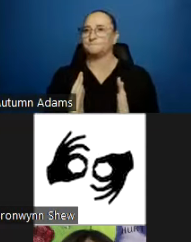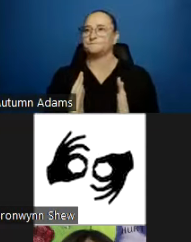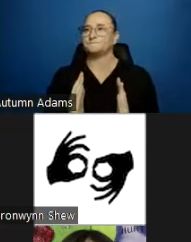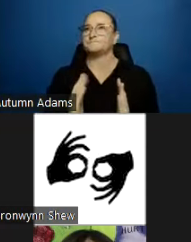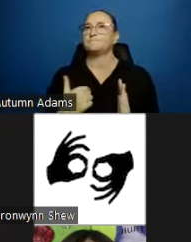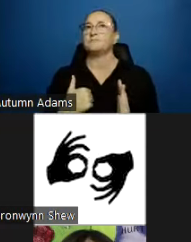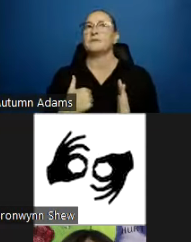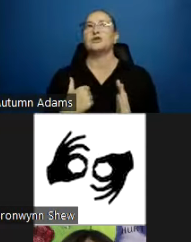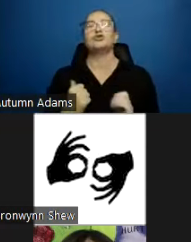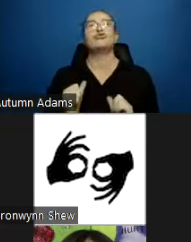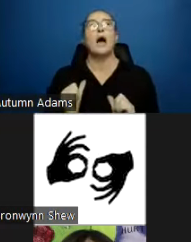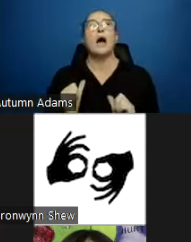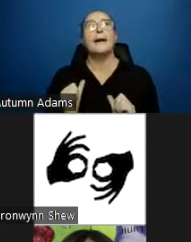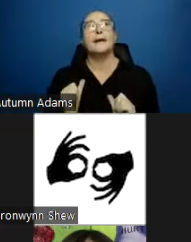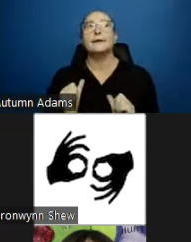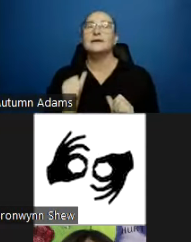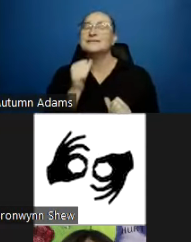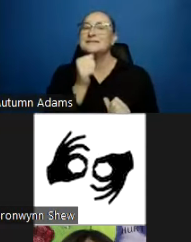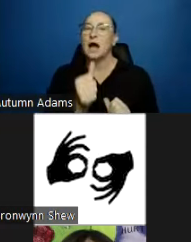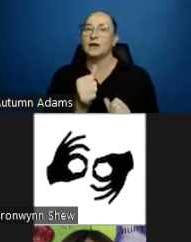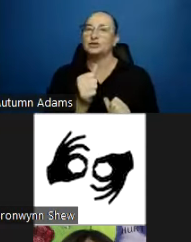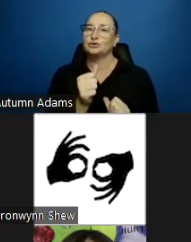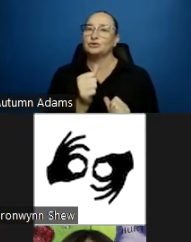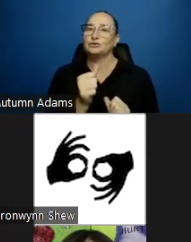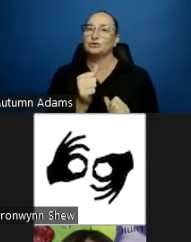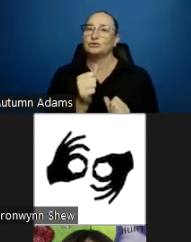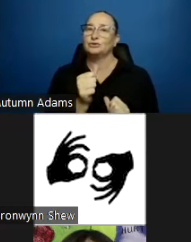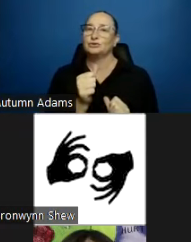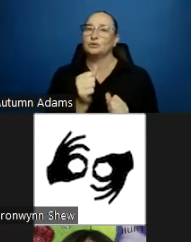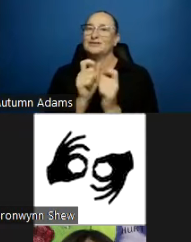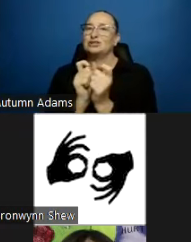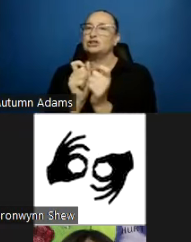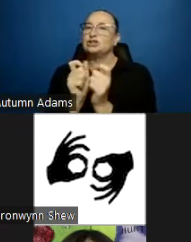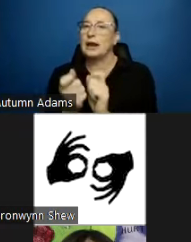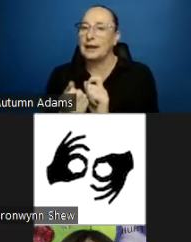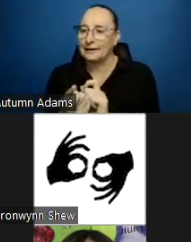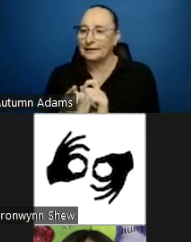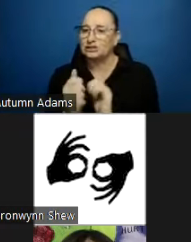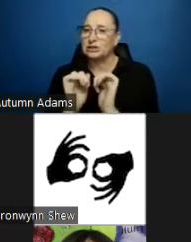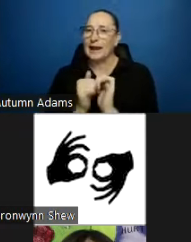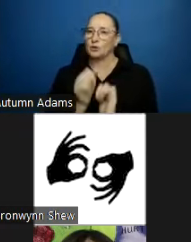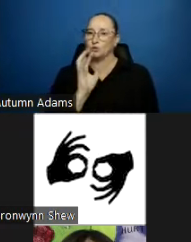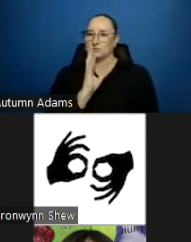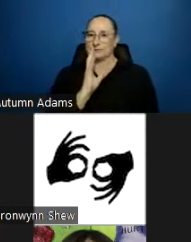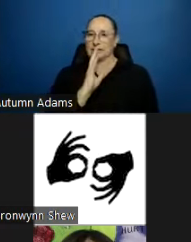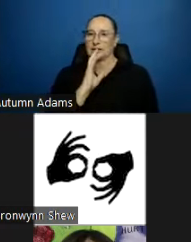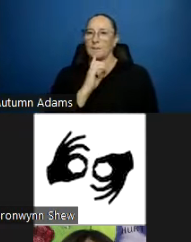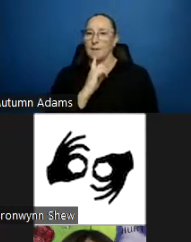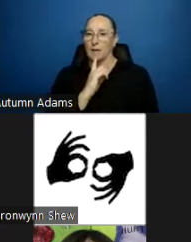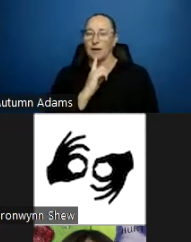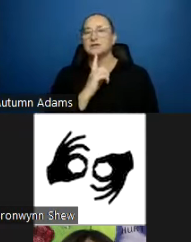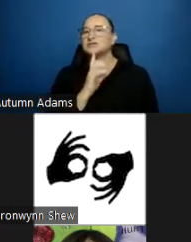try not to enunciate or to make any changes to how you speak. Just speak